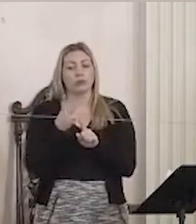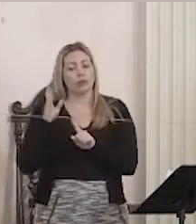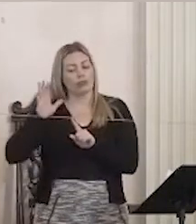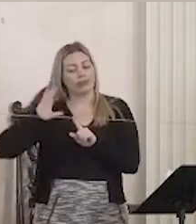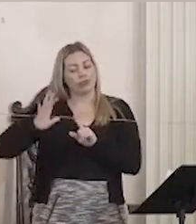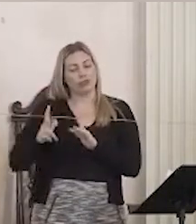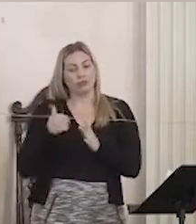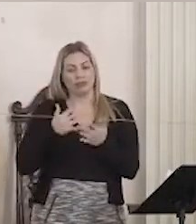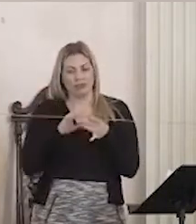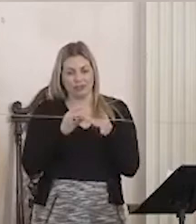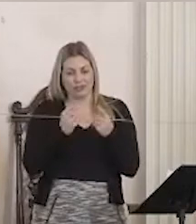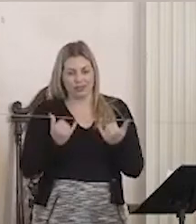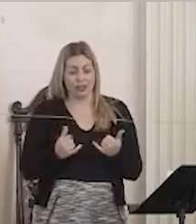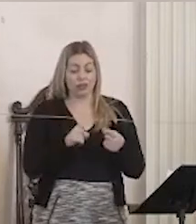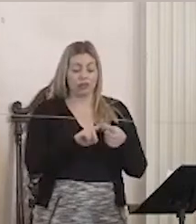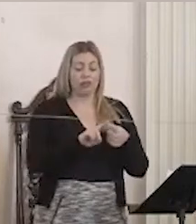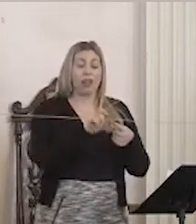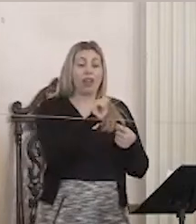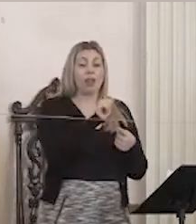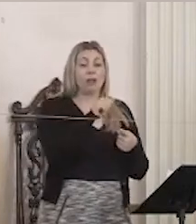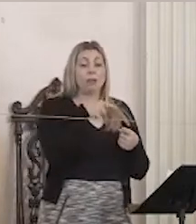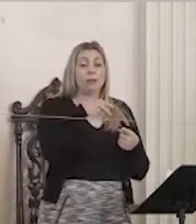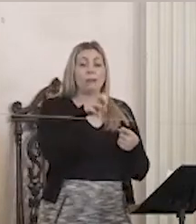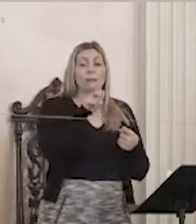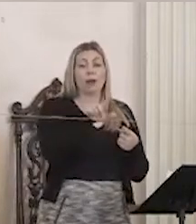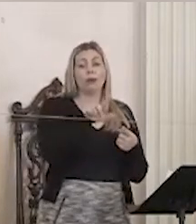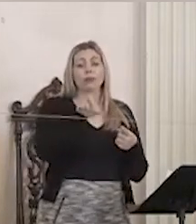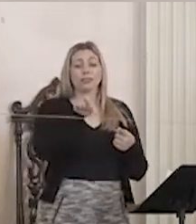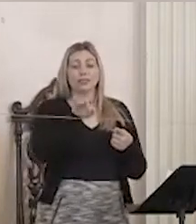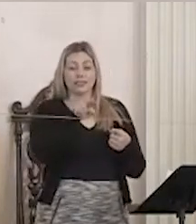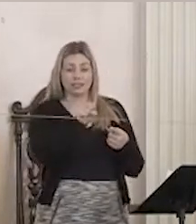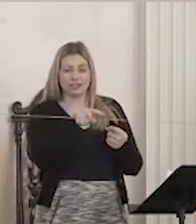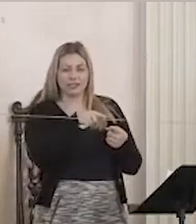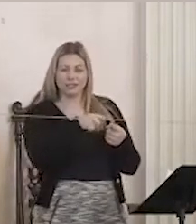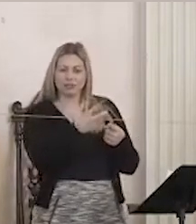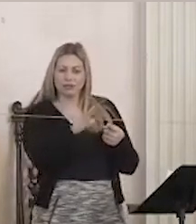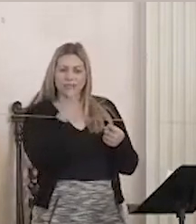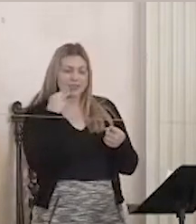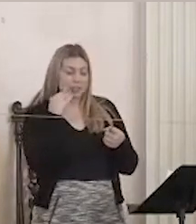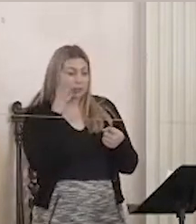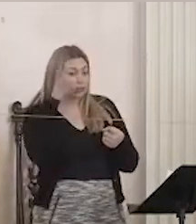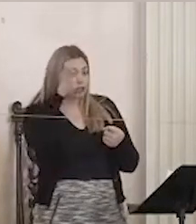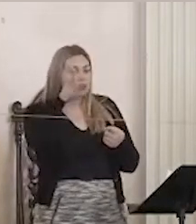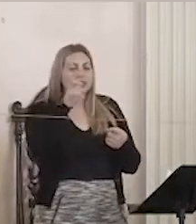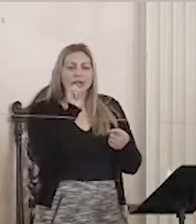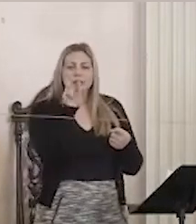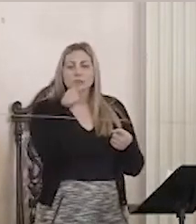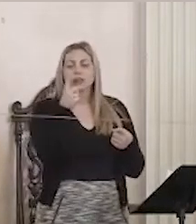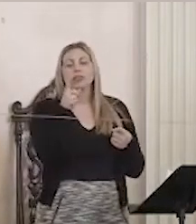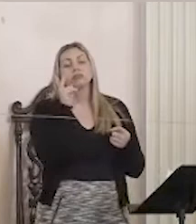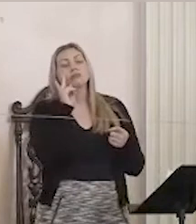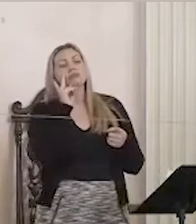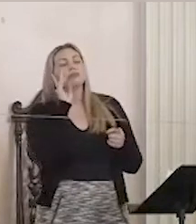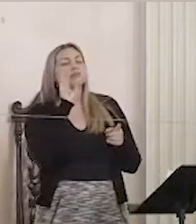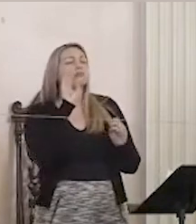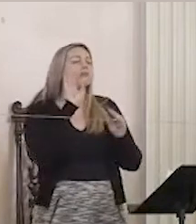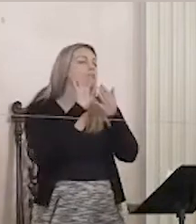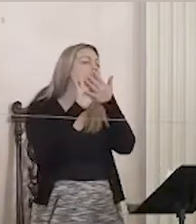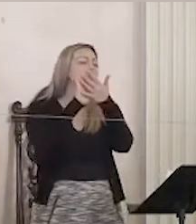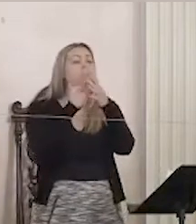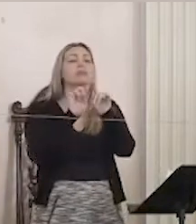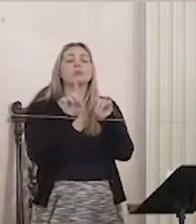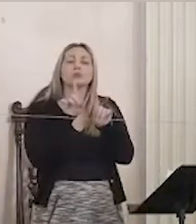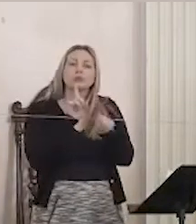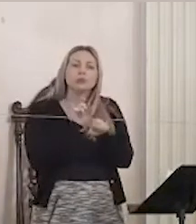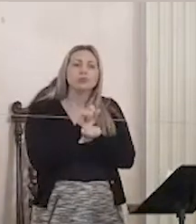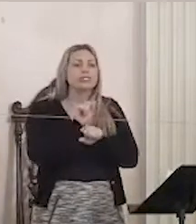cited today. First, from Apal Davies, who experienced the future not as something he dimly saw,